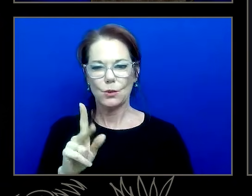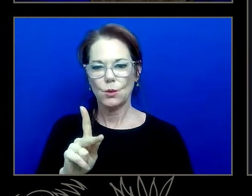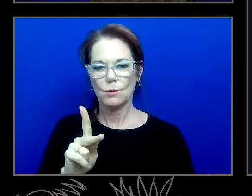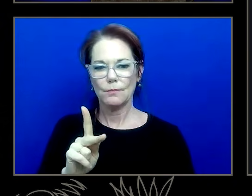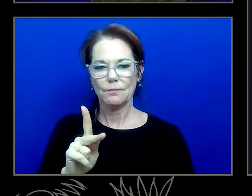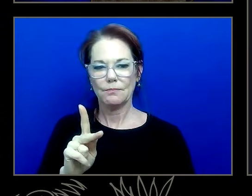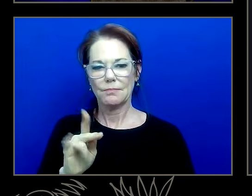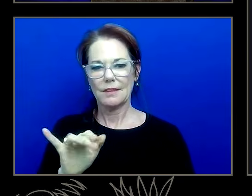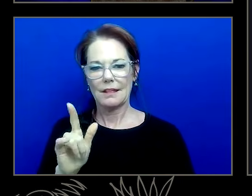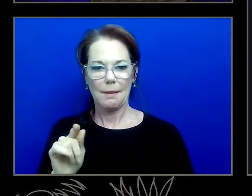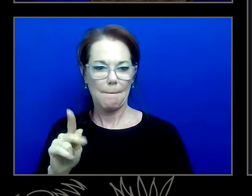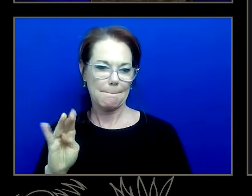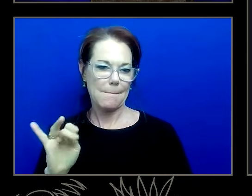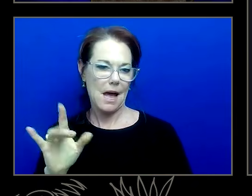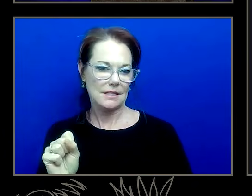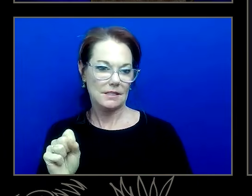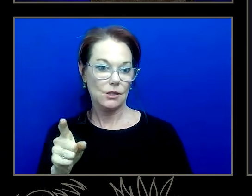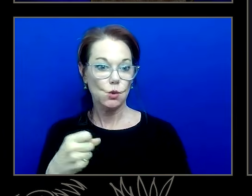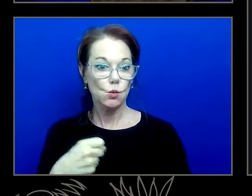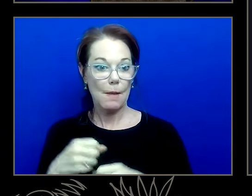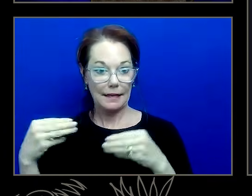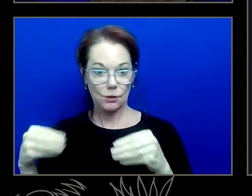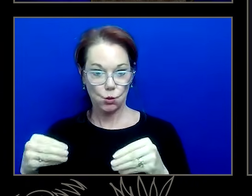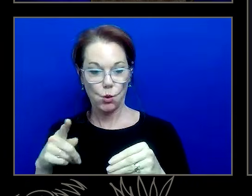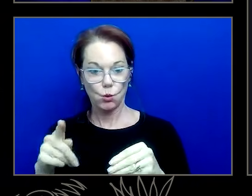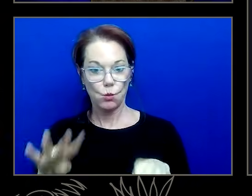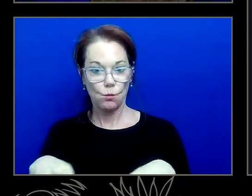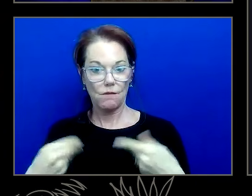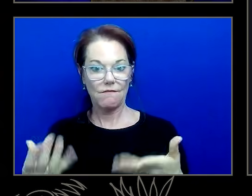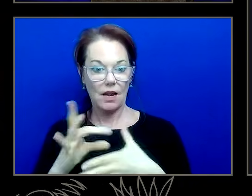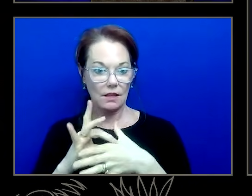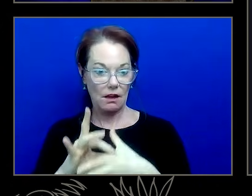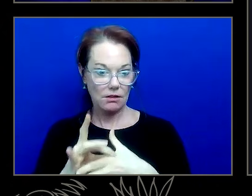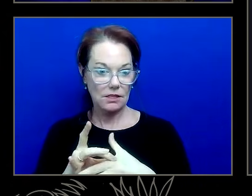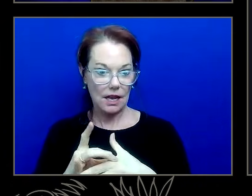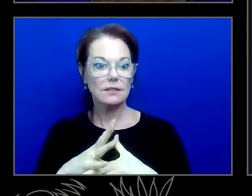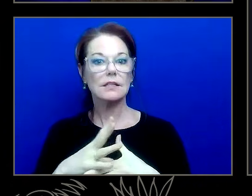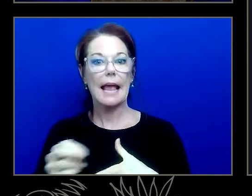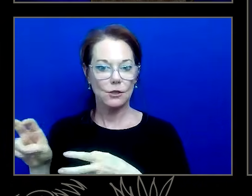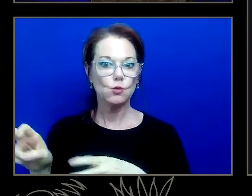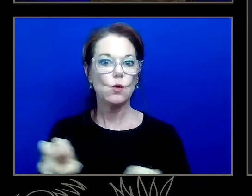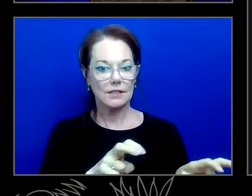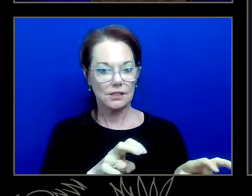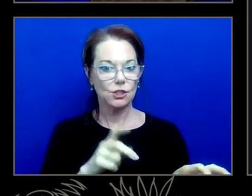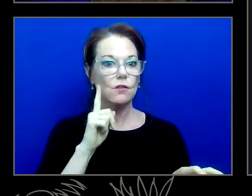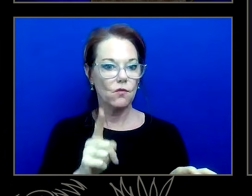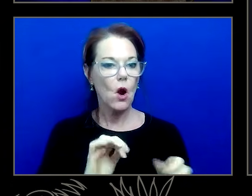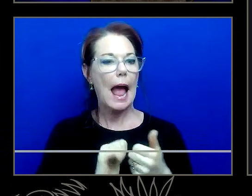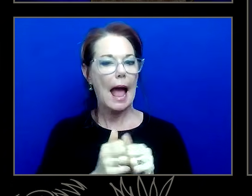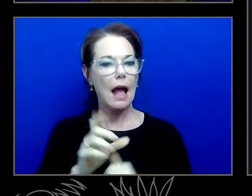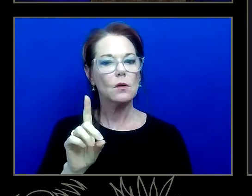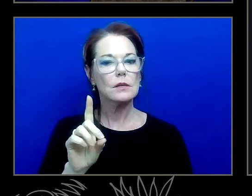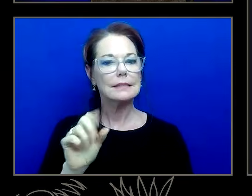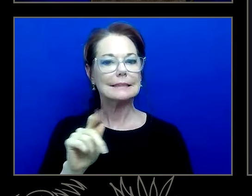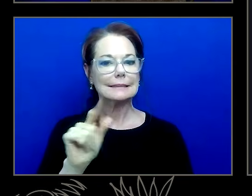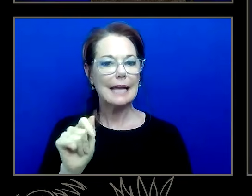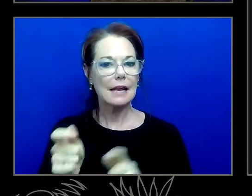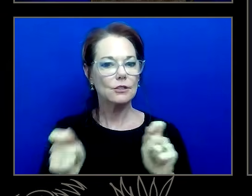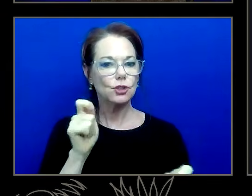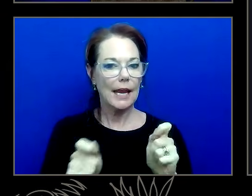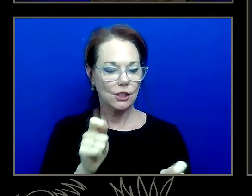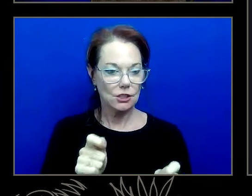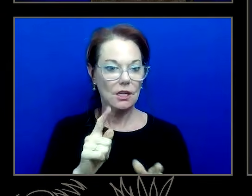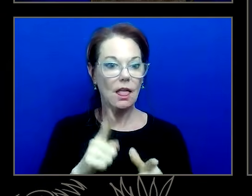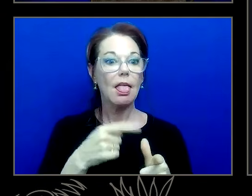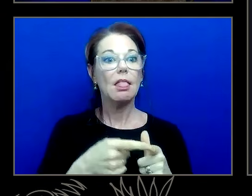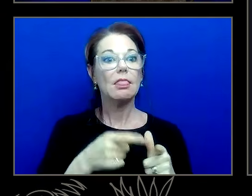than 2 kilobytes. You create a store where you provide the context and transitions for how the data changes, and then you could